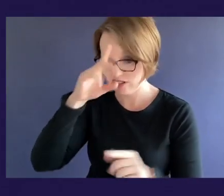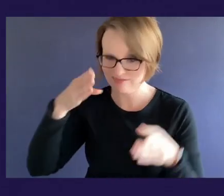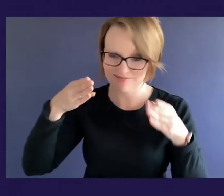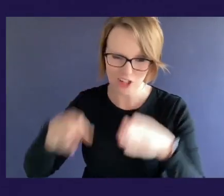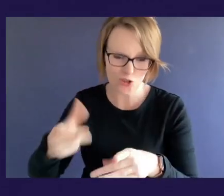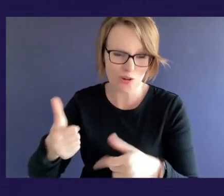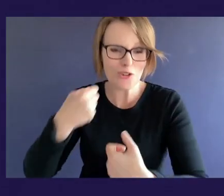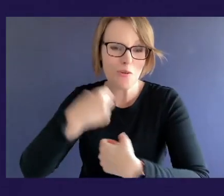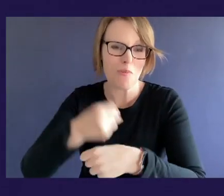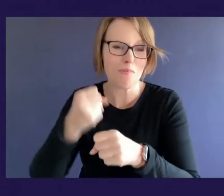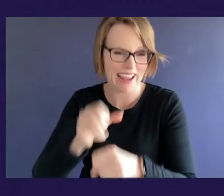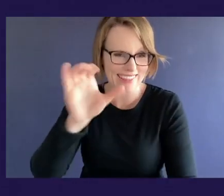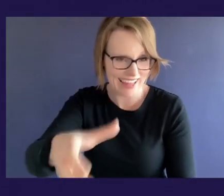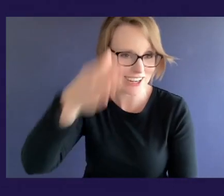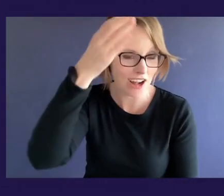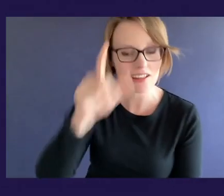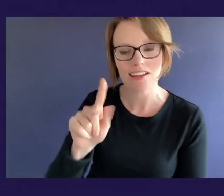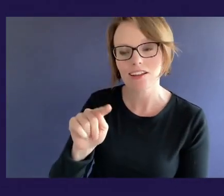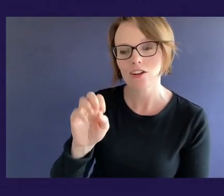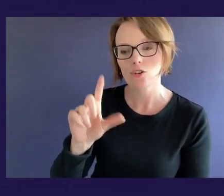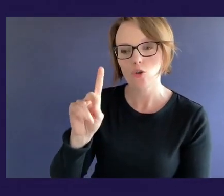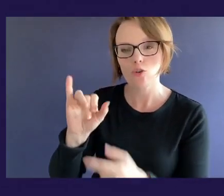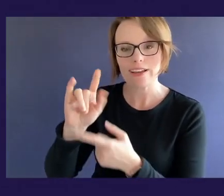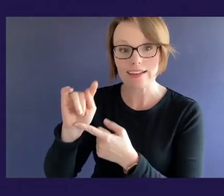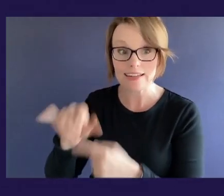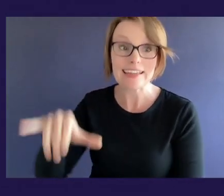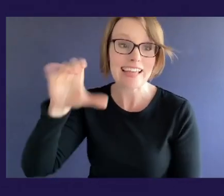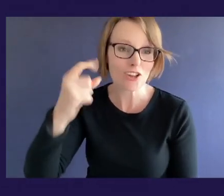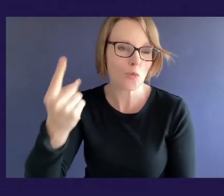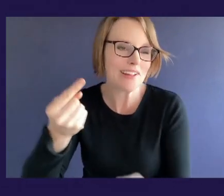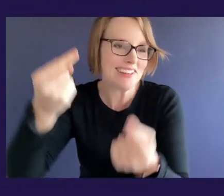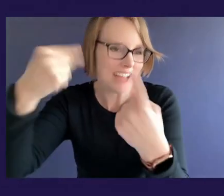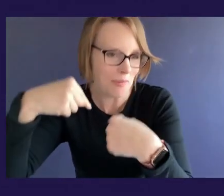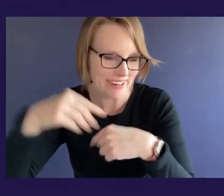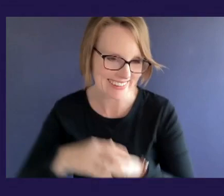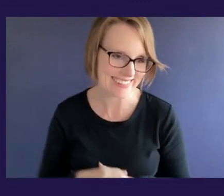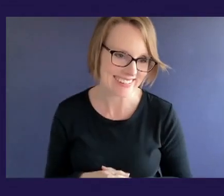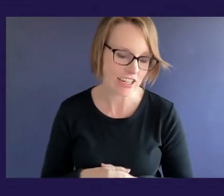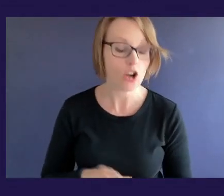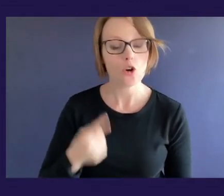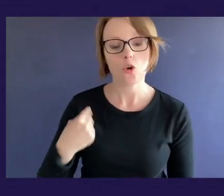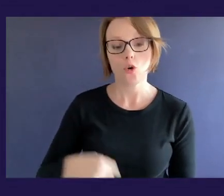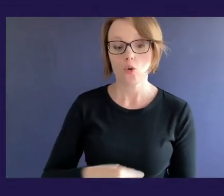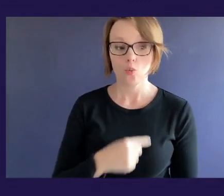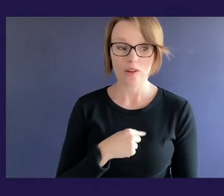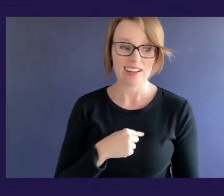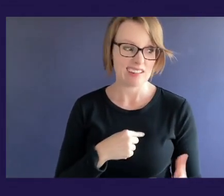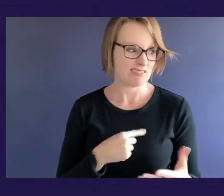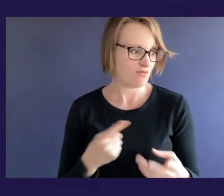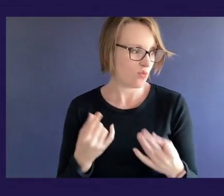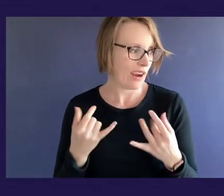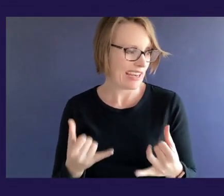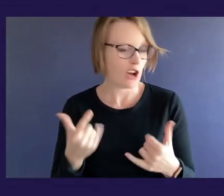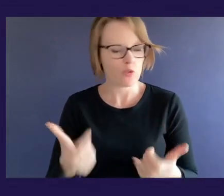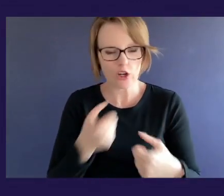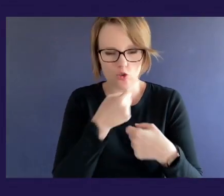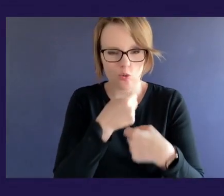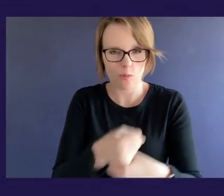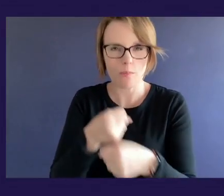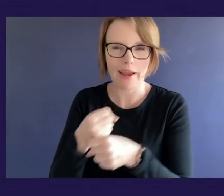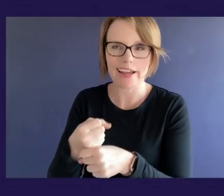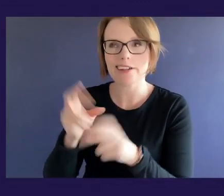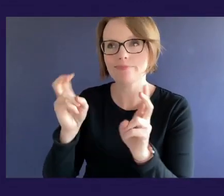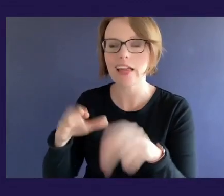So yes, one is on the way. We are creating we're creating also an